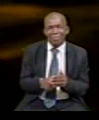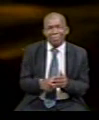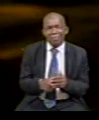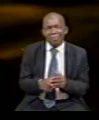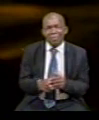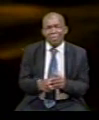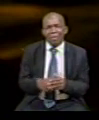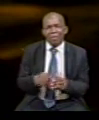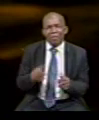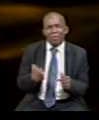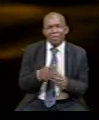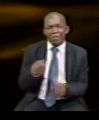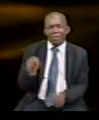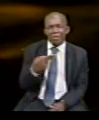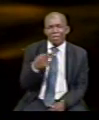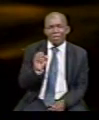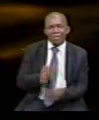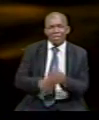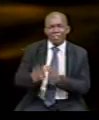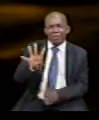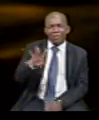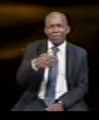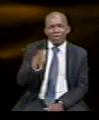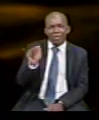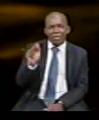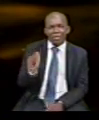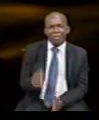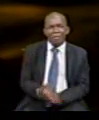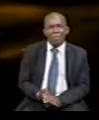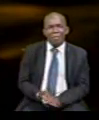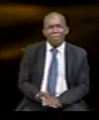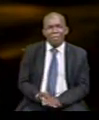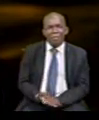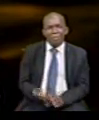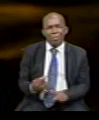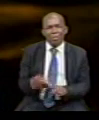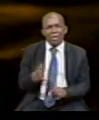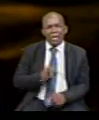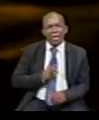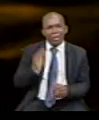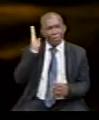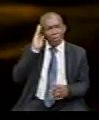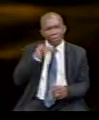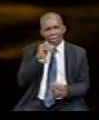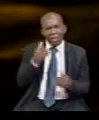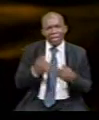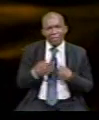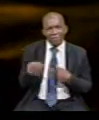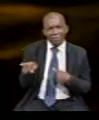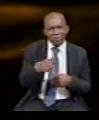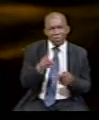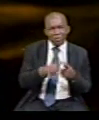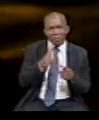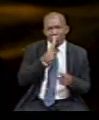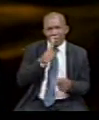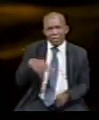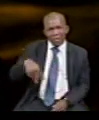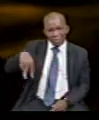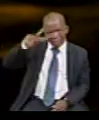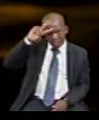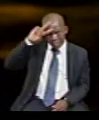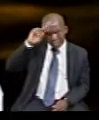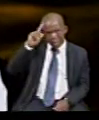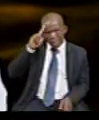Christ. 1 Thessalonians chapter 4, from verse 13. He says in verse 13, "But I will not have you to be ignorant,